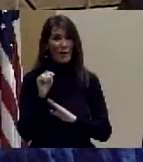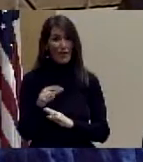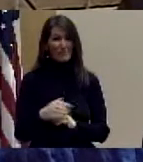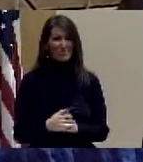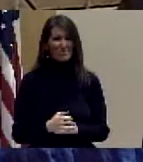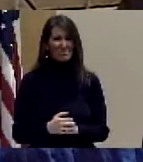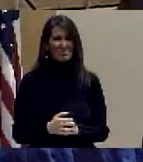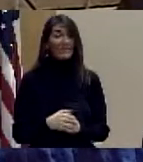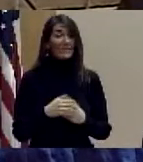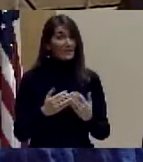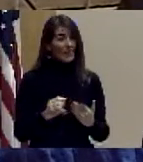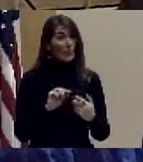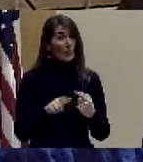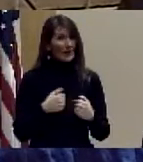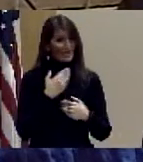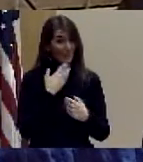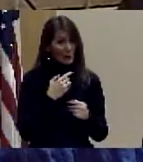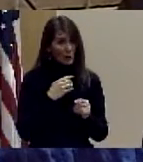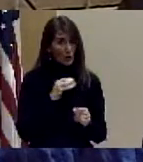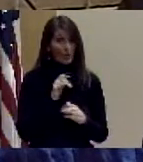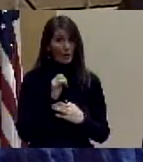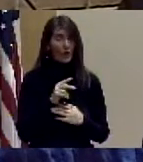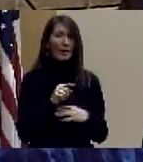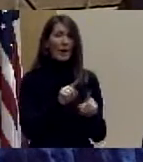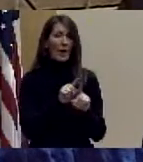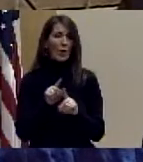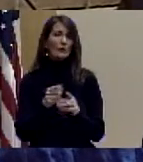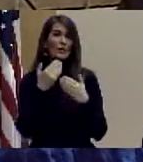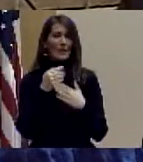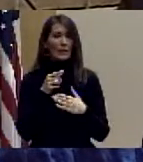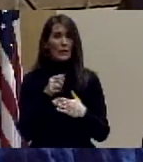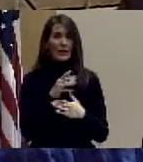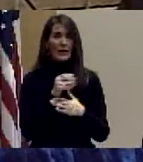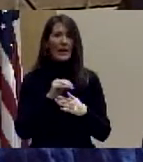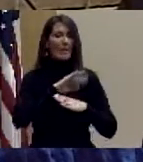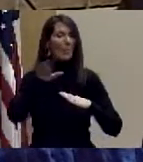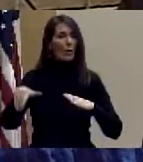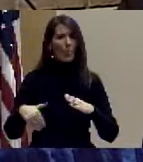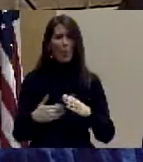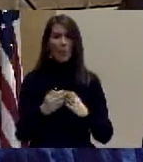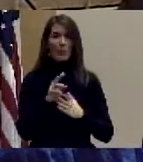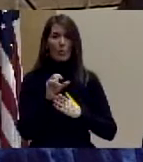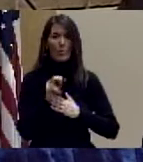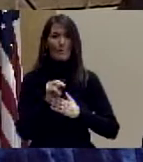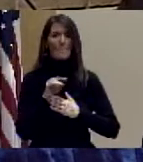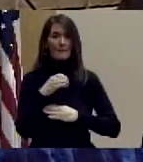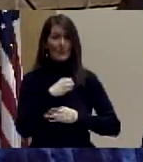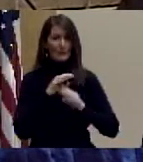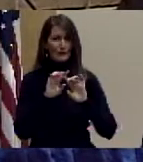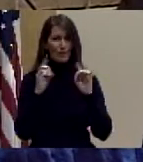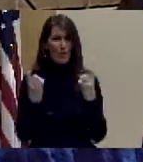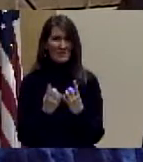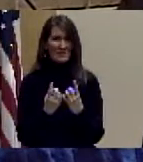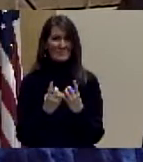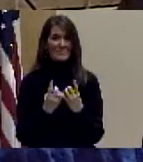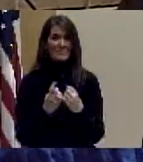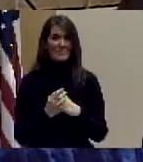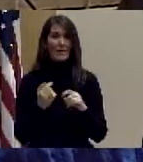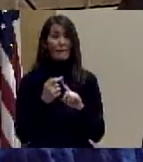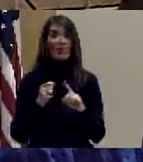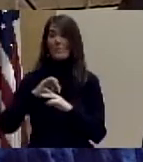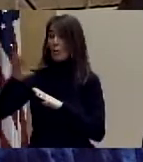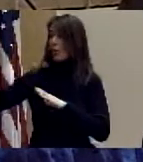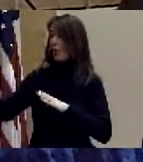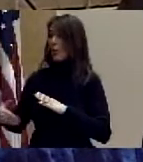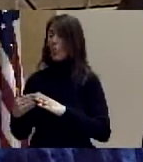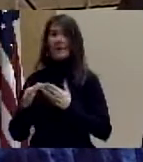Mark, in thanking you, I thank you and the entire Brighton Police Department on behalf of the entire